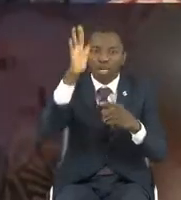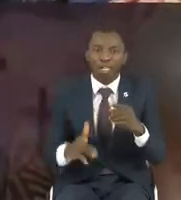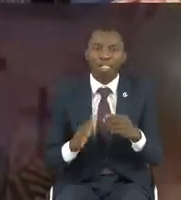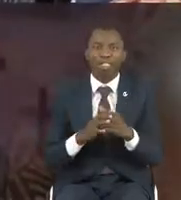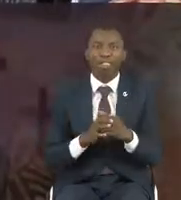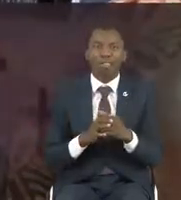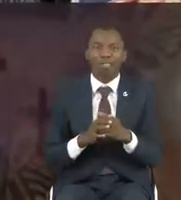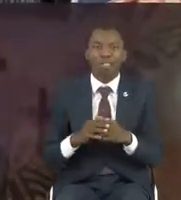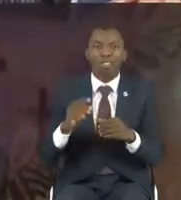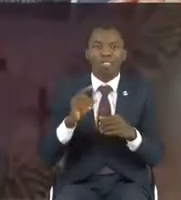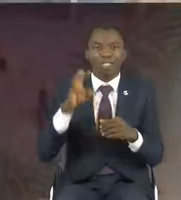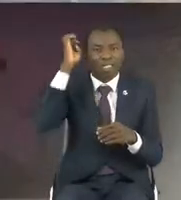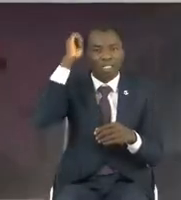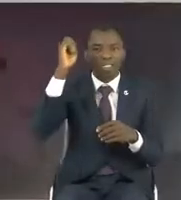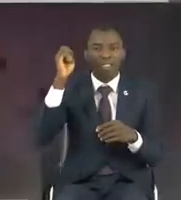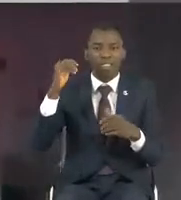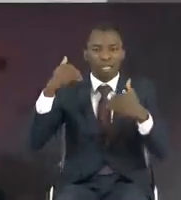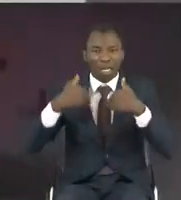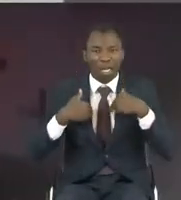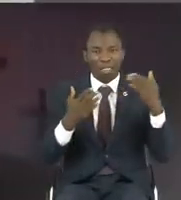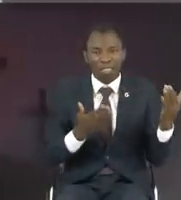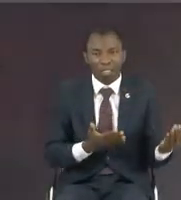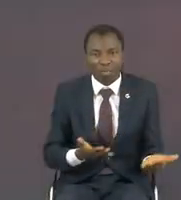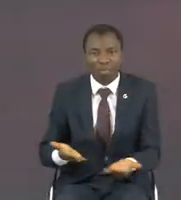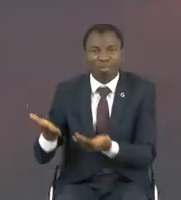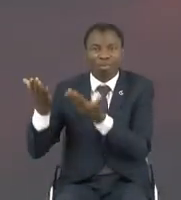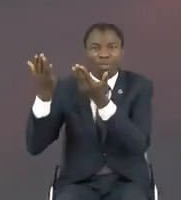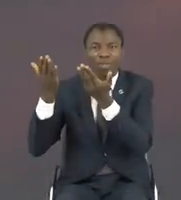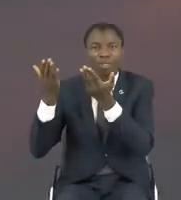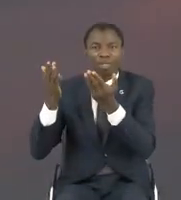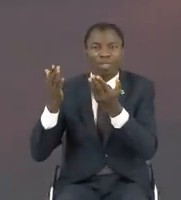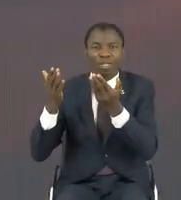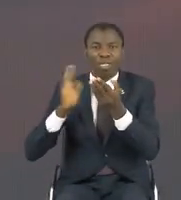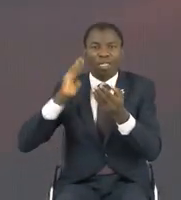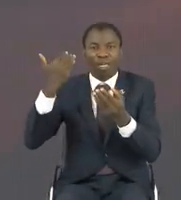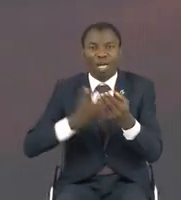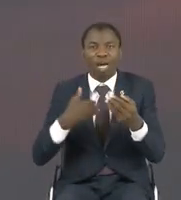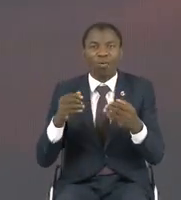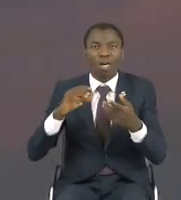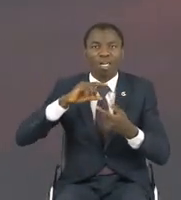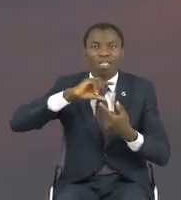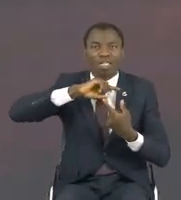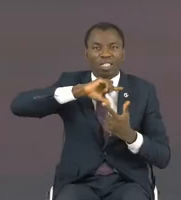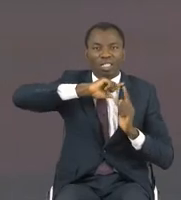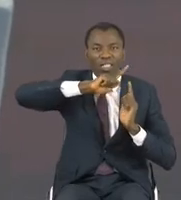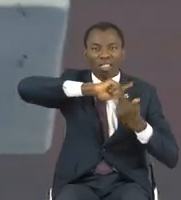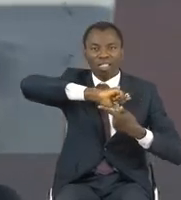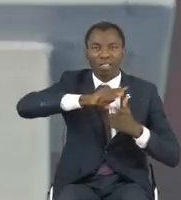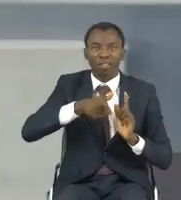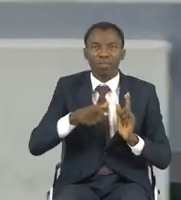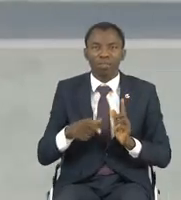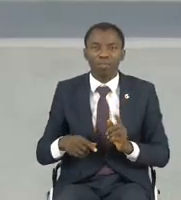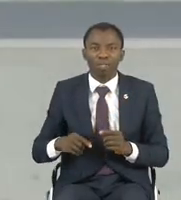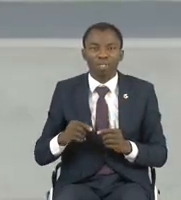Surely he has borne our griefs. Somebody sees